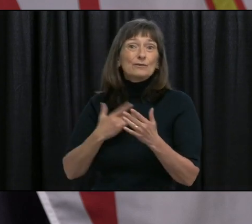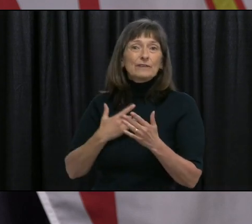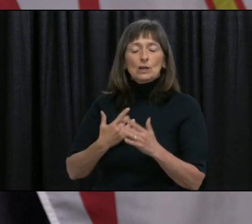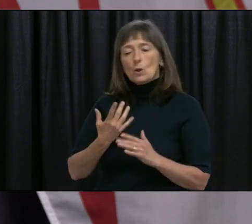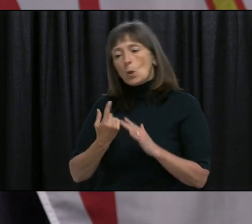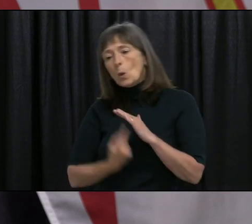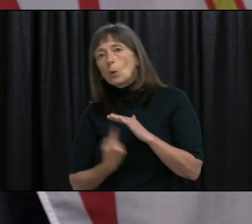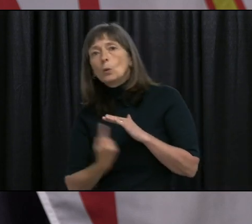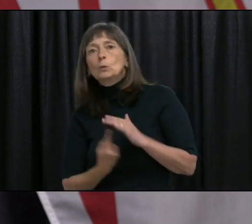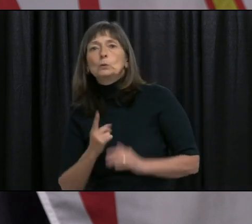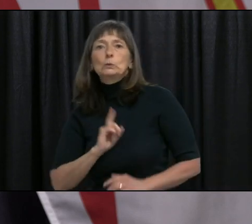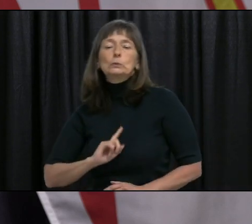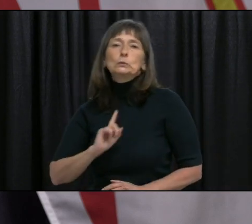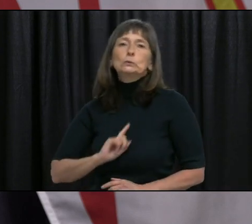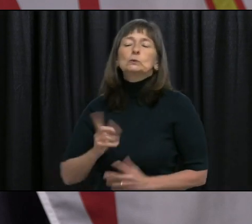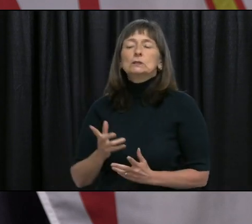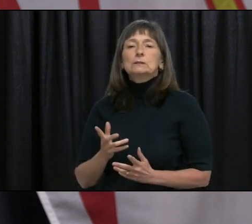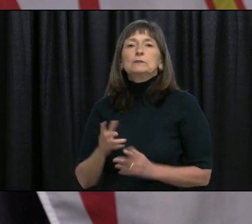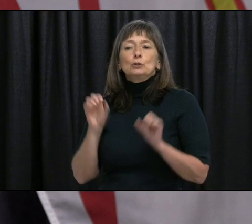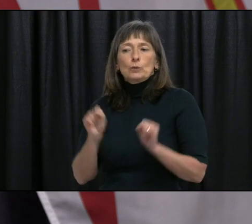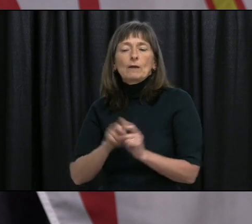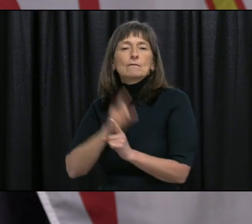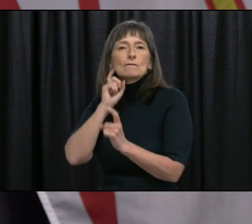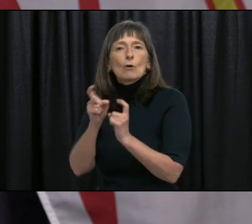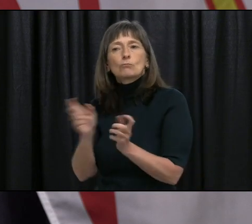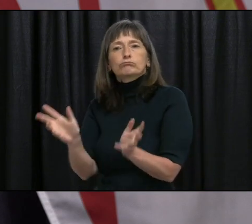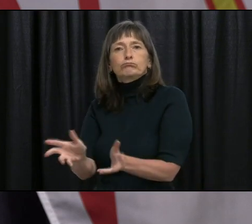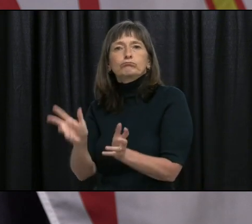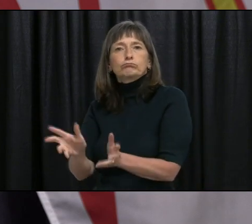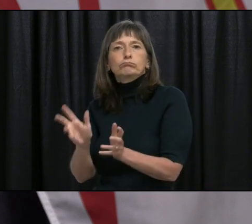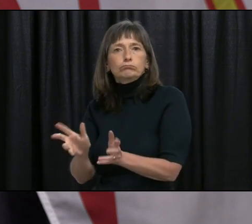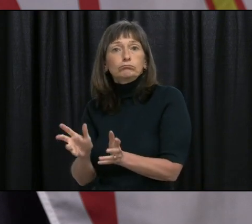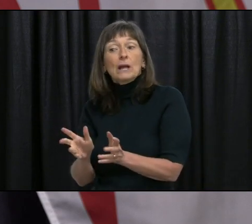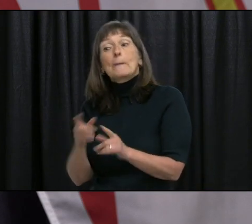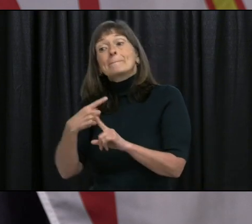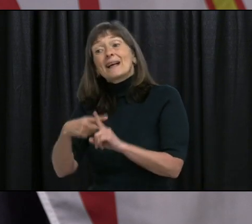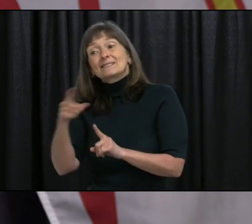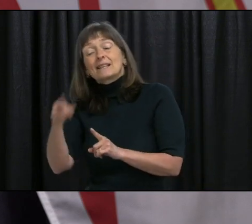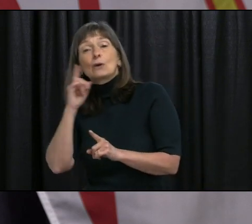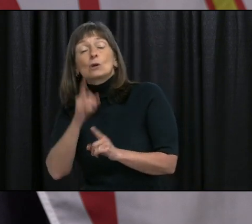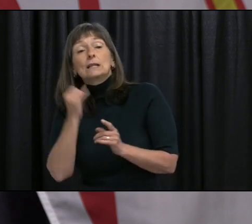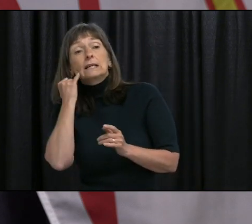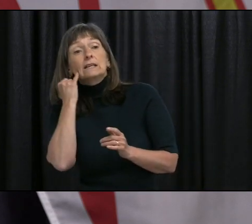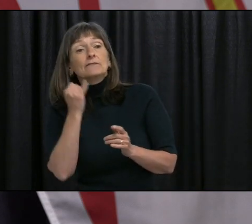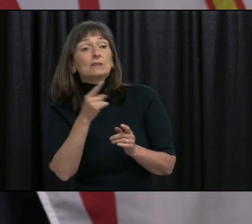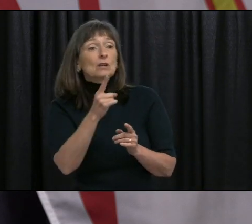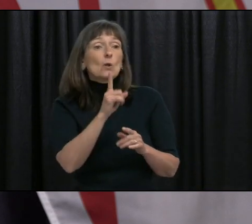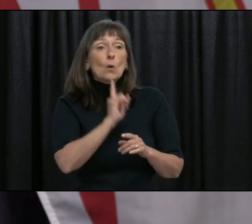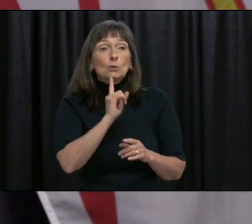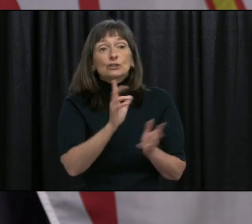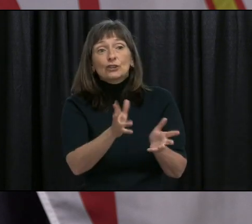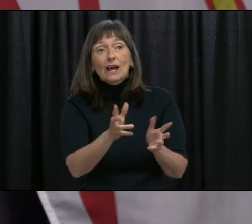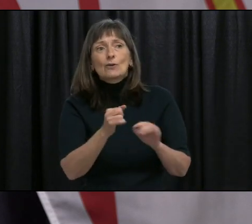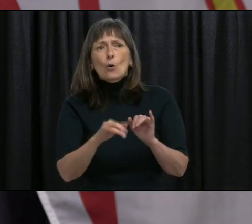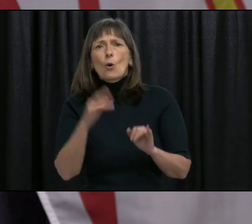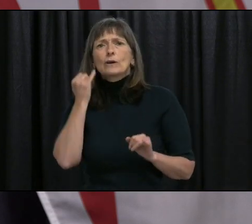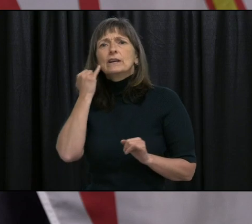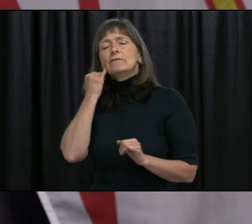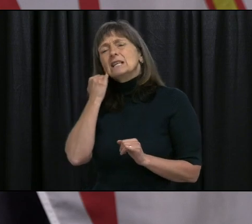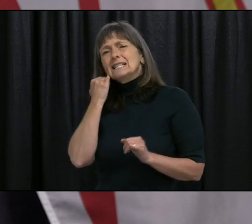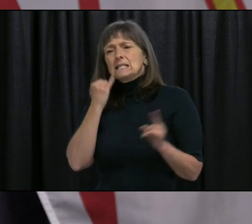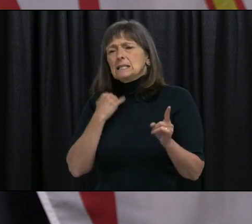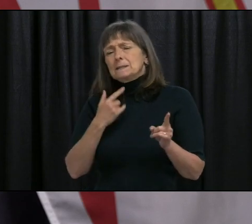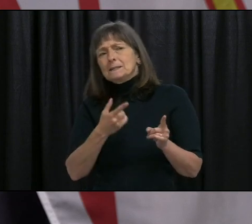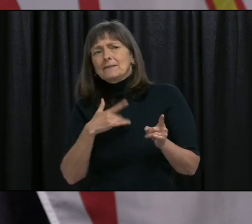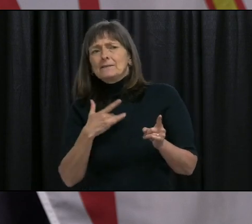This service provides regular pre-scheduled calls to individuals as a routine safety check and to reduce loneliness, and connects callers with